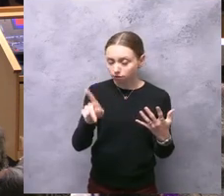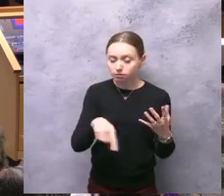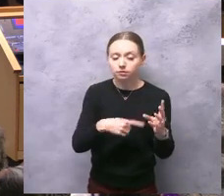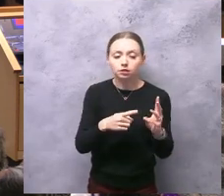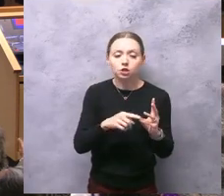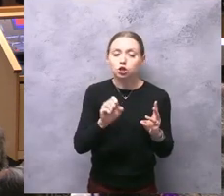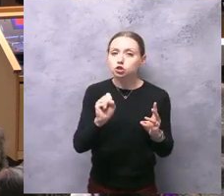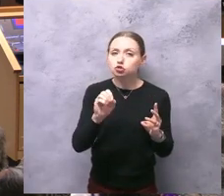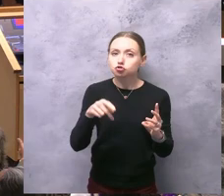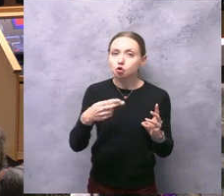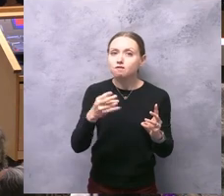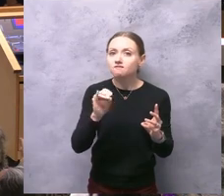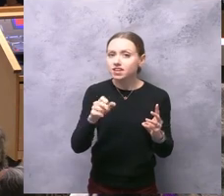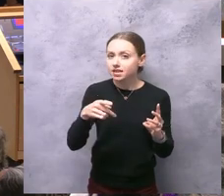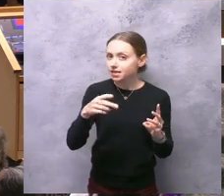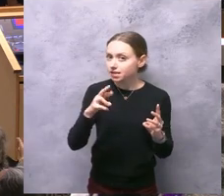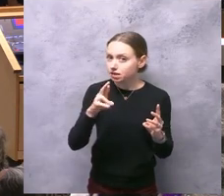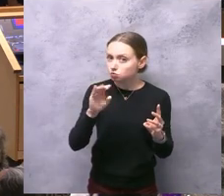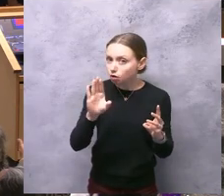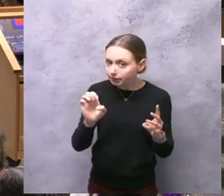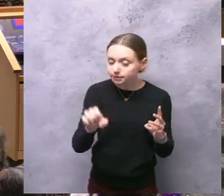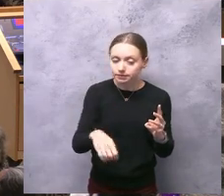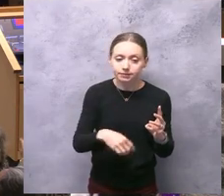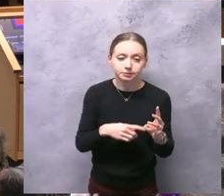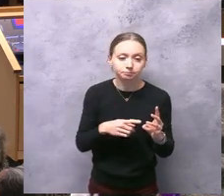Sophie Price.